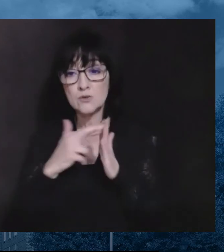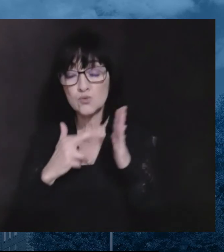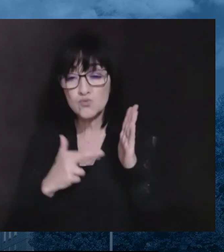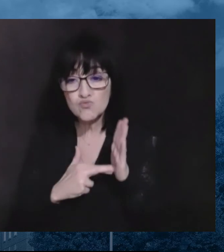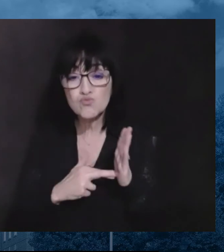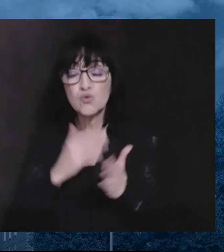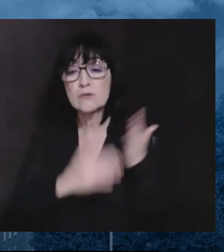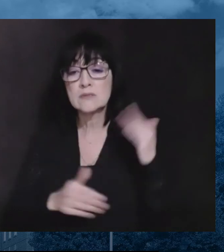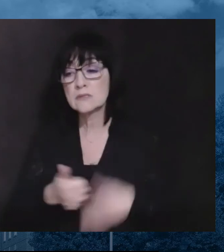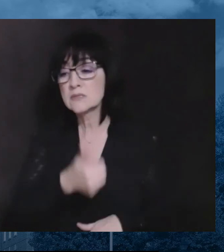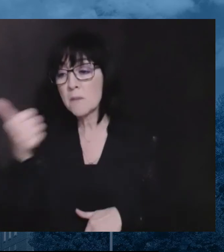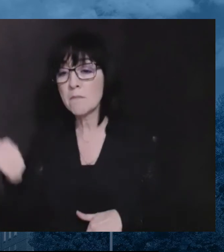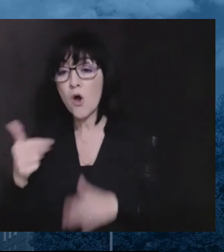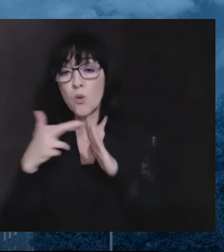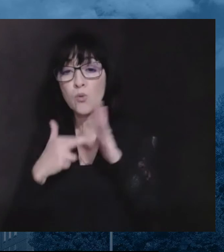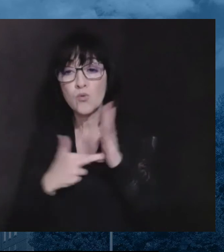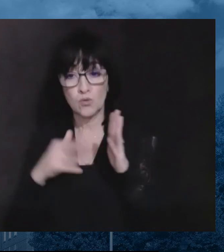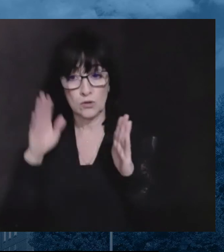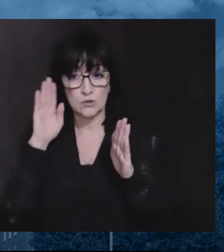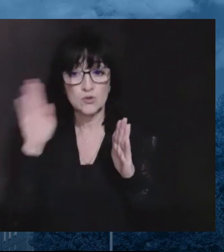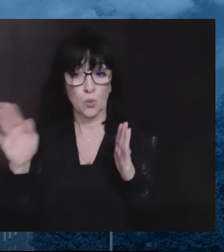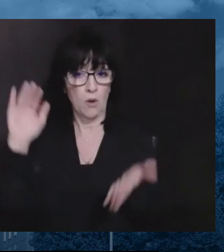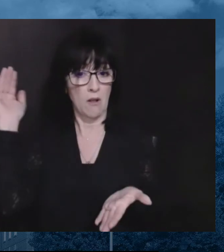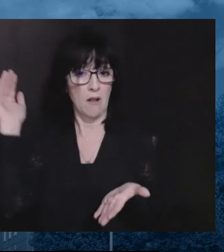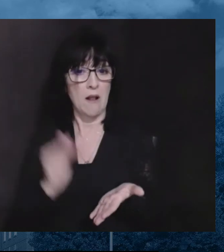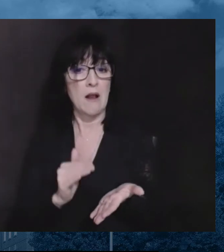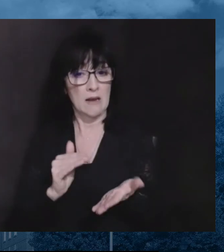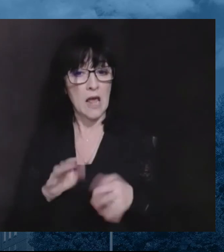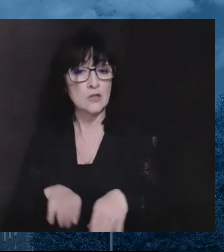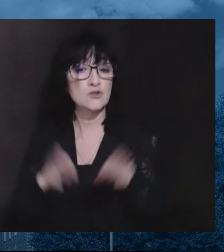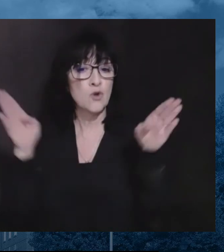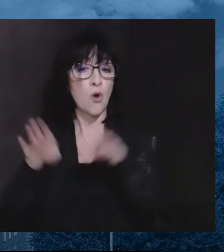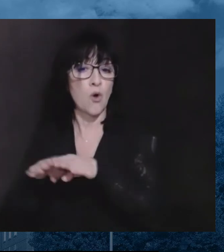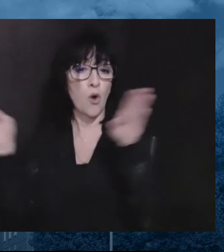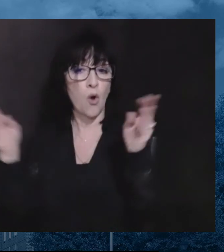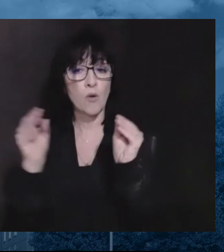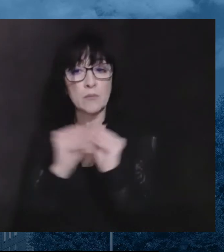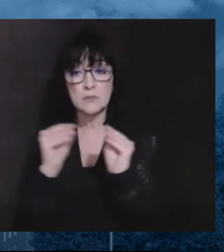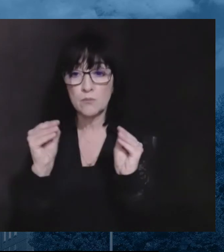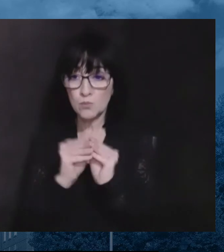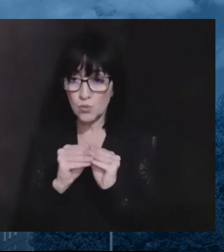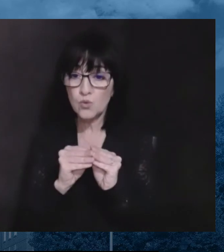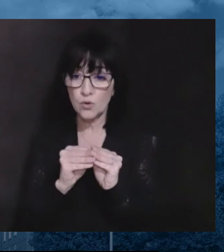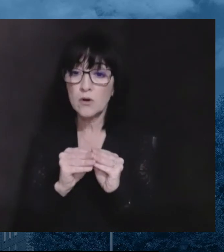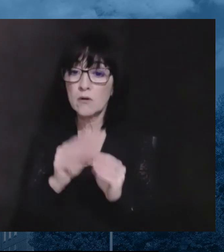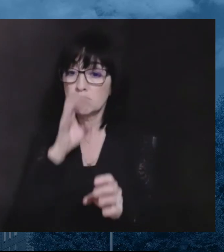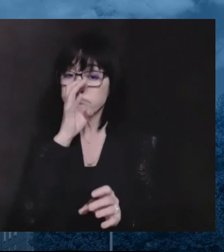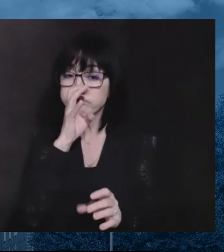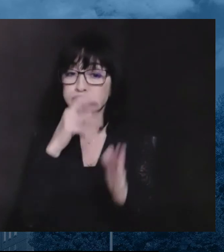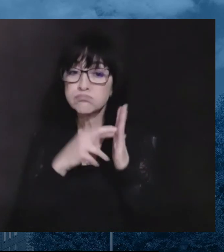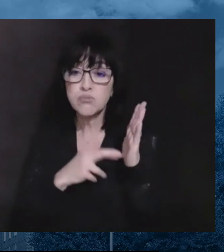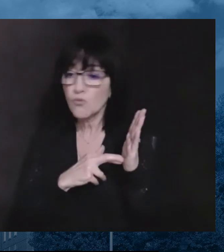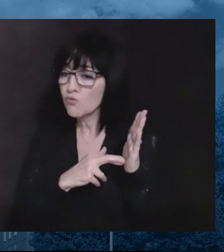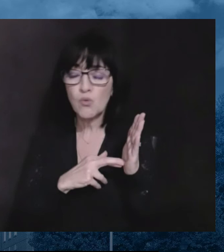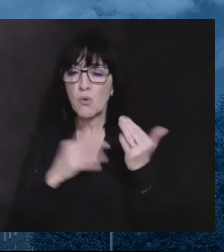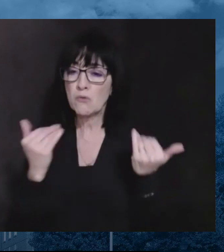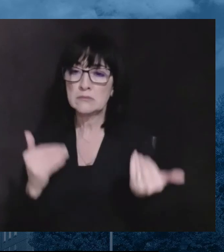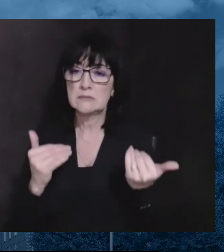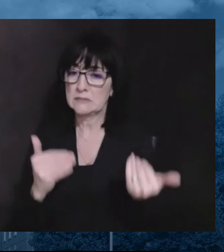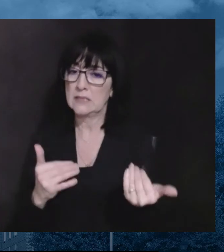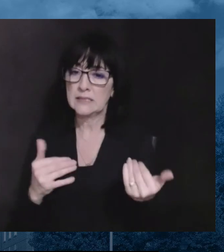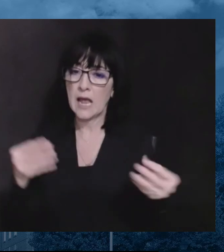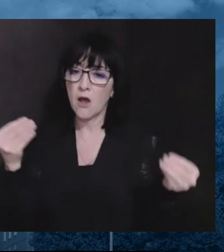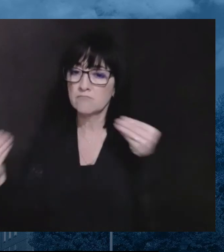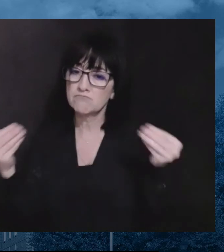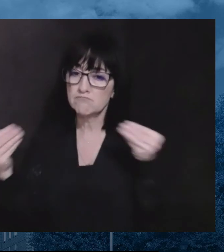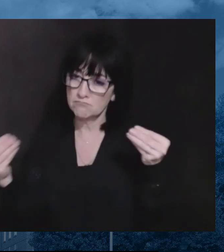remarks, which I should, is that we're going to take a look at all those things next week as we see where the data starts to, what